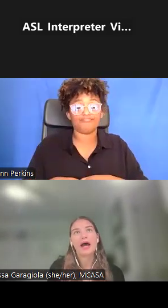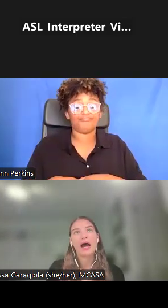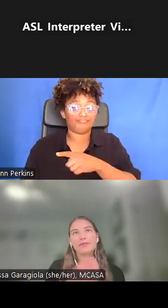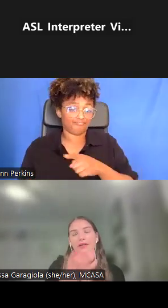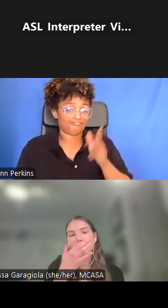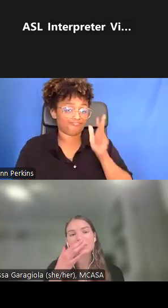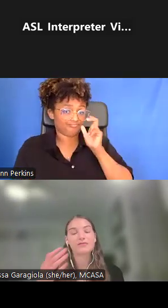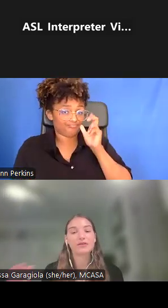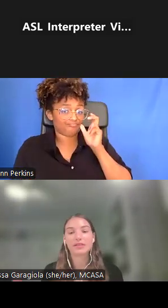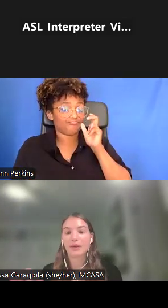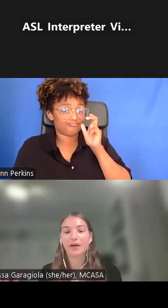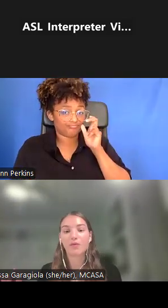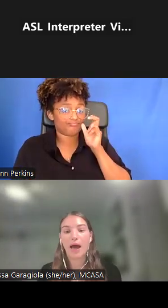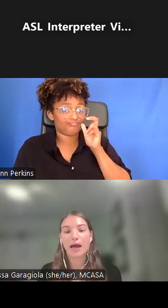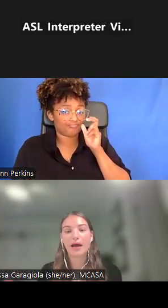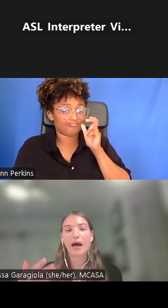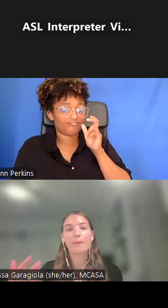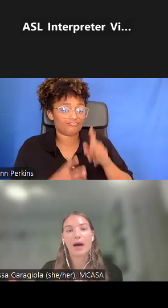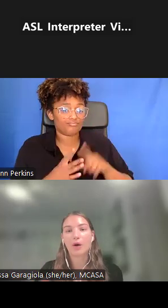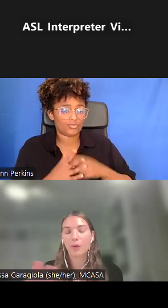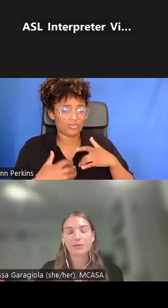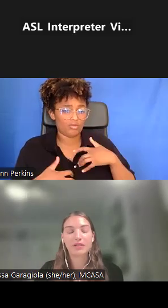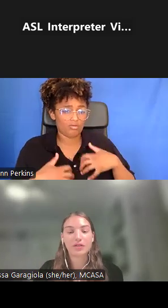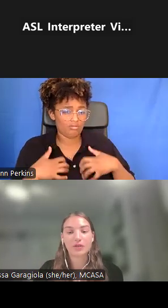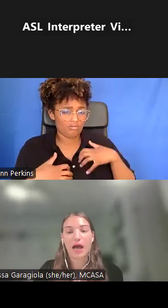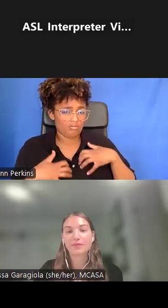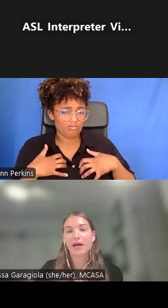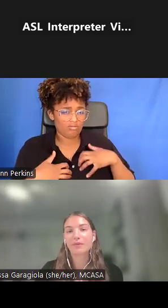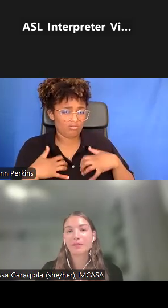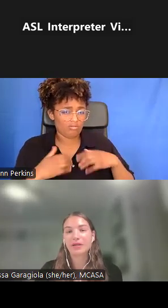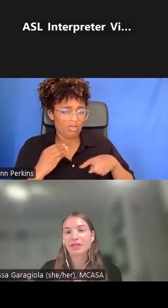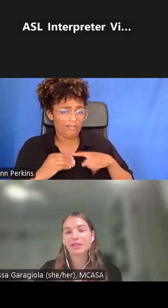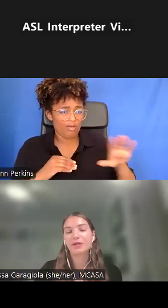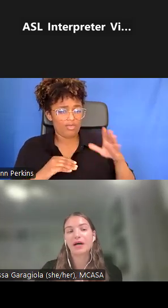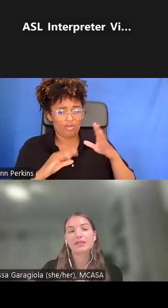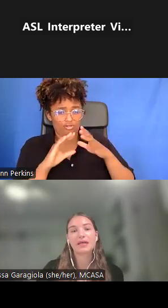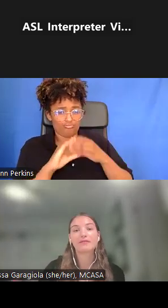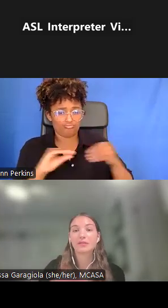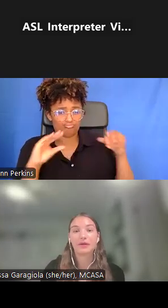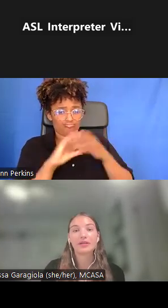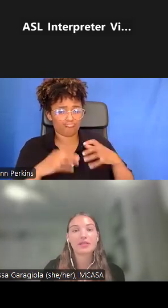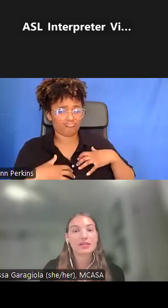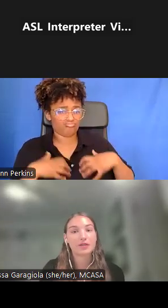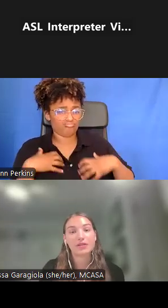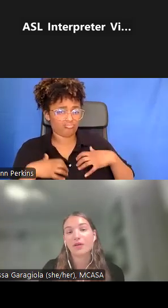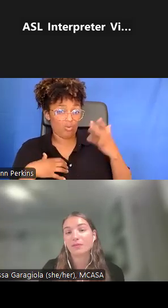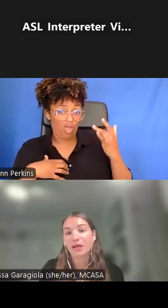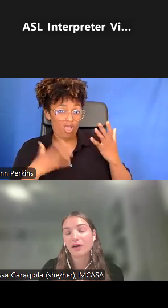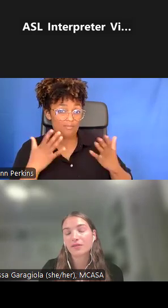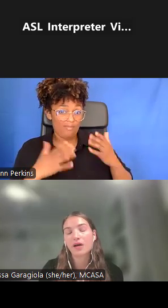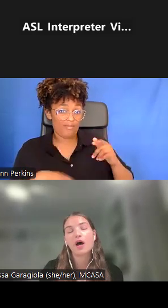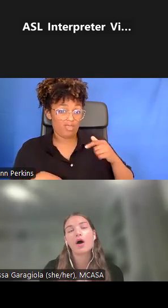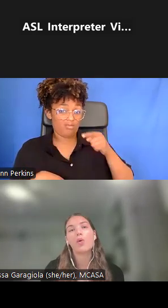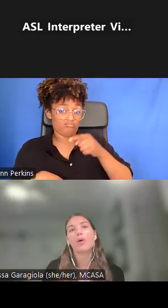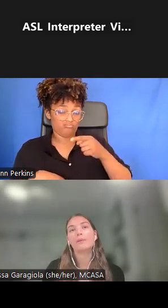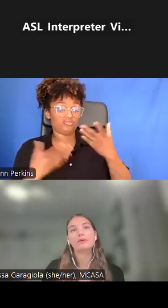the advocate starts to feel some kind of way about what's being described. And maybe this is because they've experienced a sexual assault